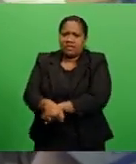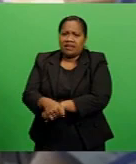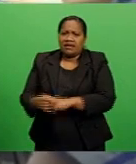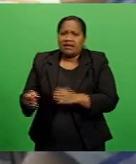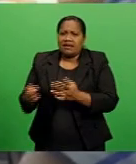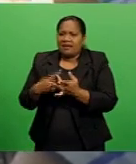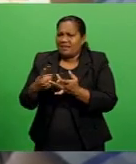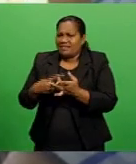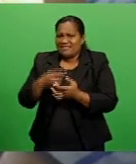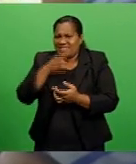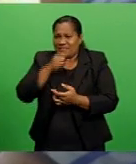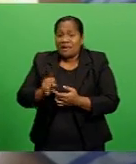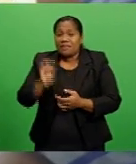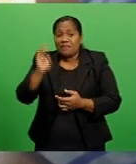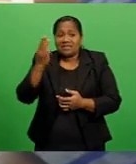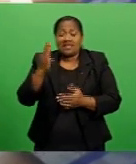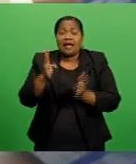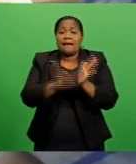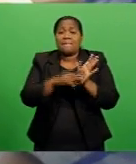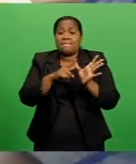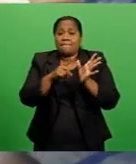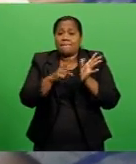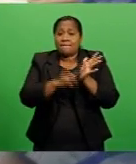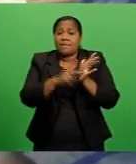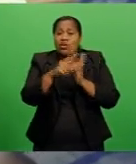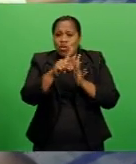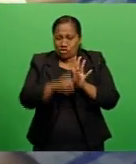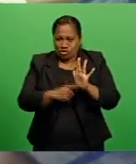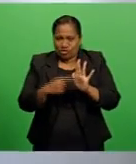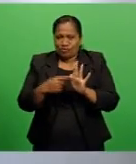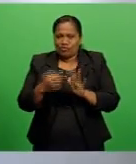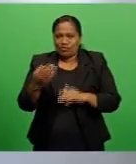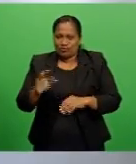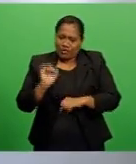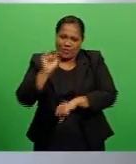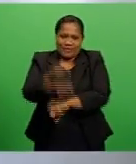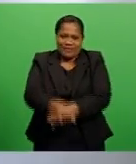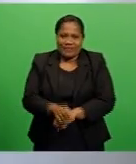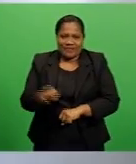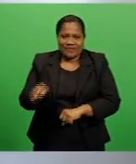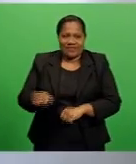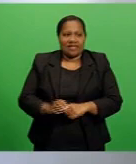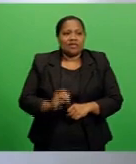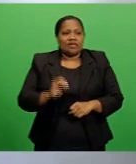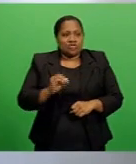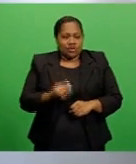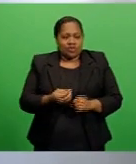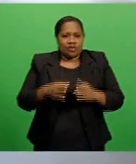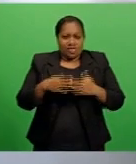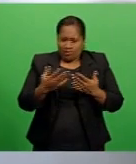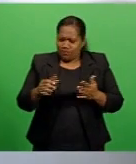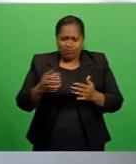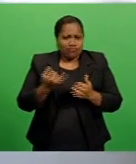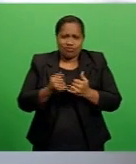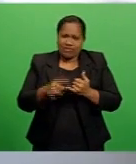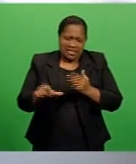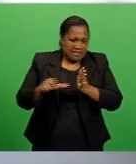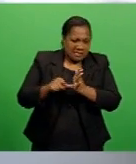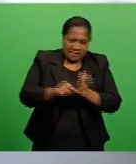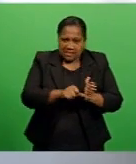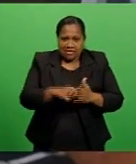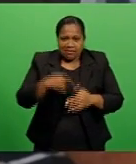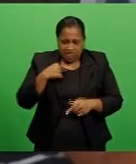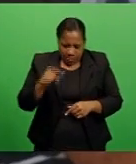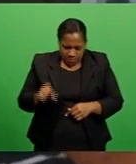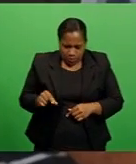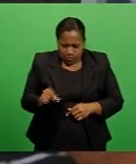Manoj Kumar in round 4. He was my toughest opponent, and that game was really tough. We went down to the wire. We played almost close to